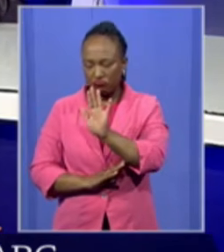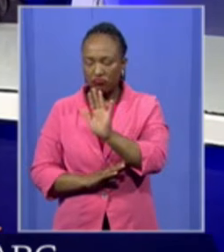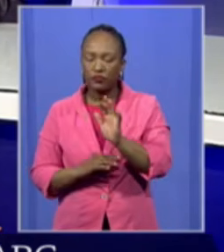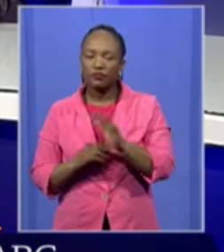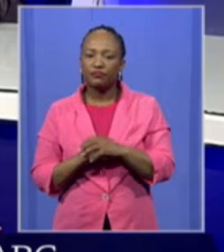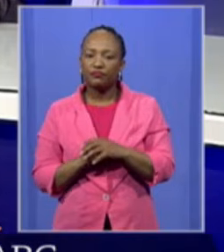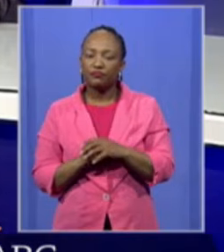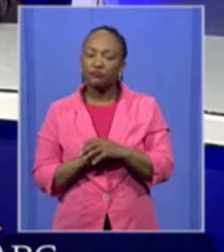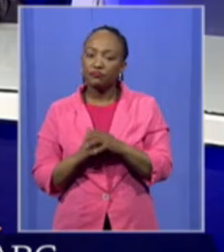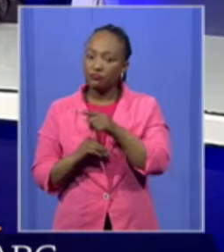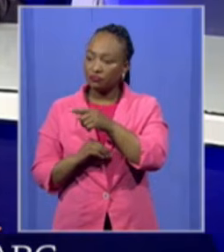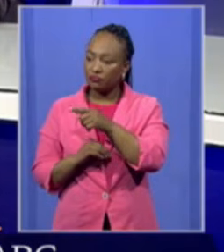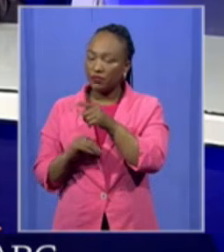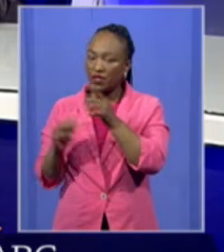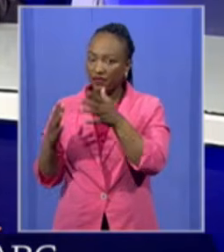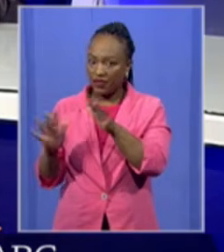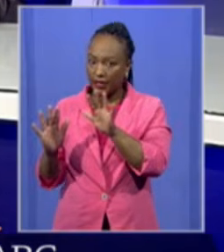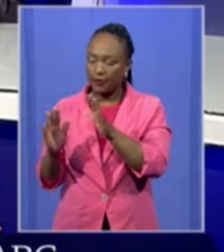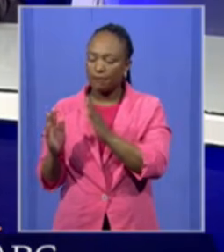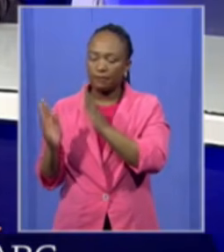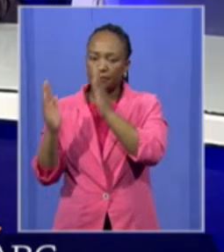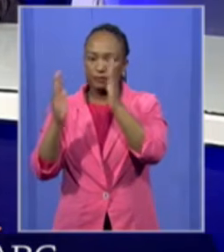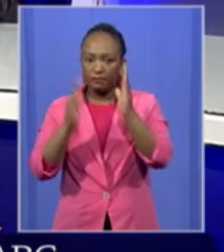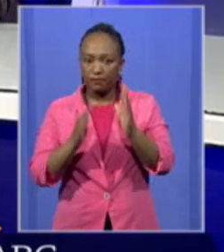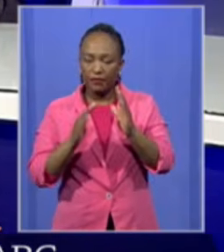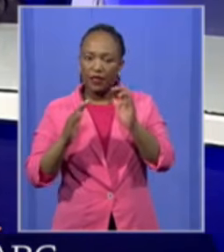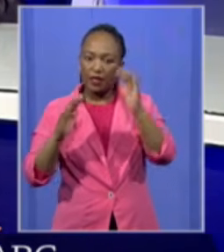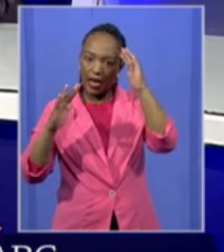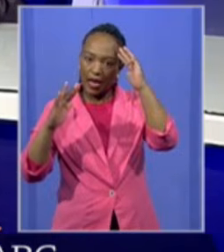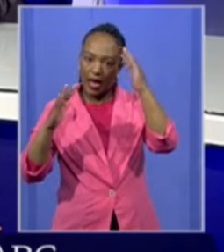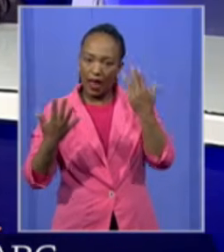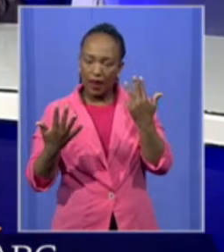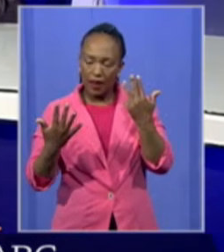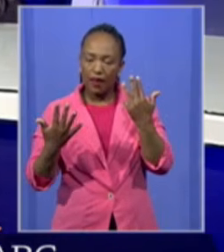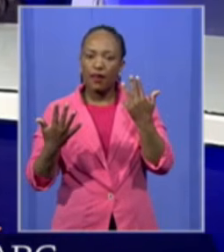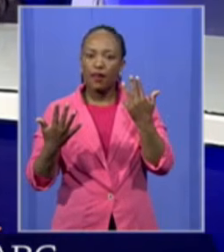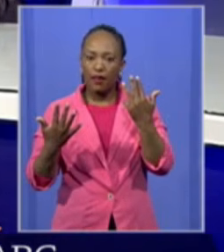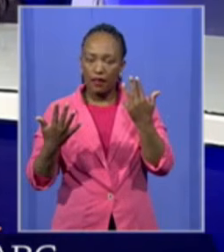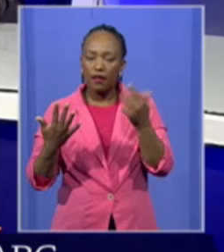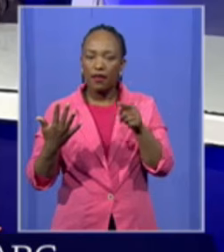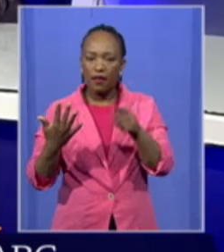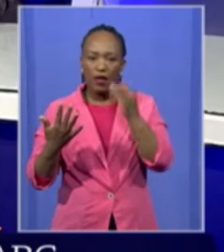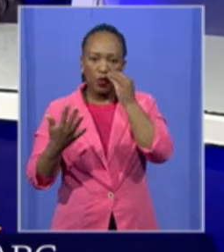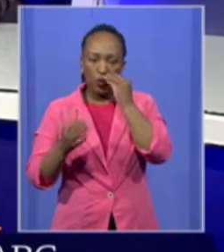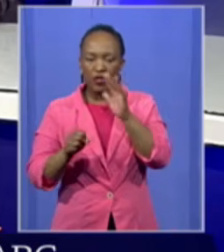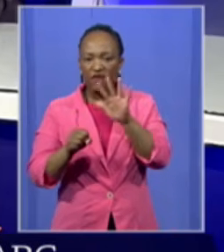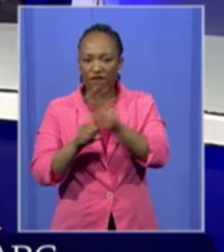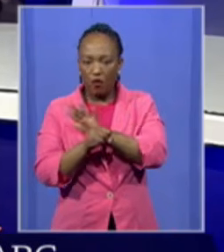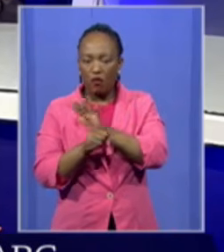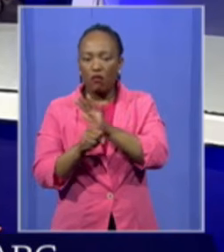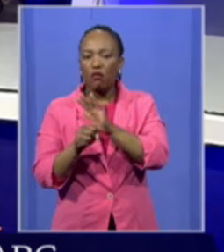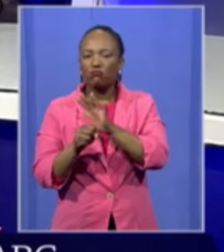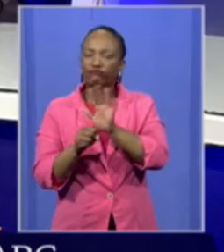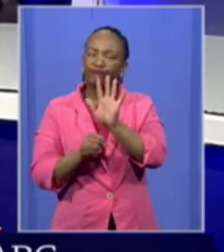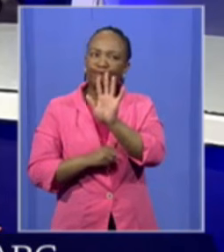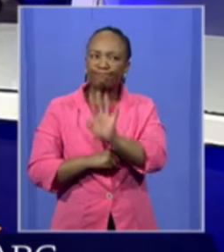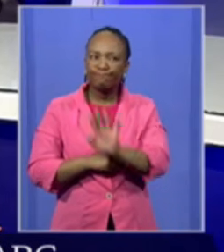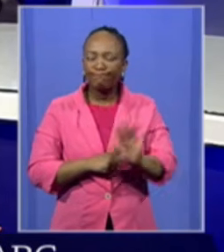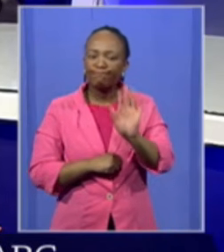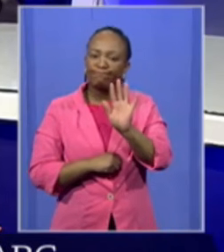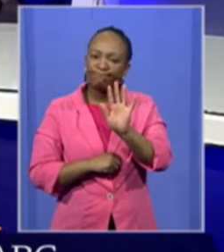e re mola ka hora ya borobong ine le yona bulletin ya rona e telele ne nka